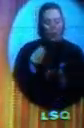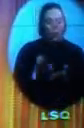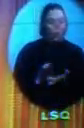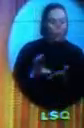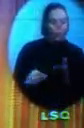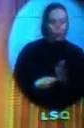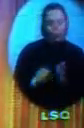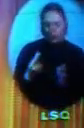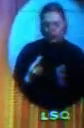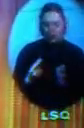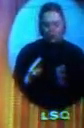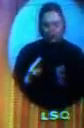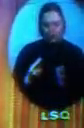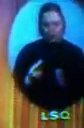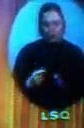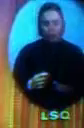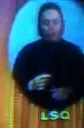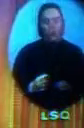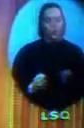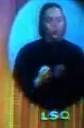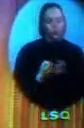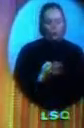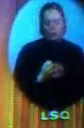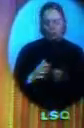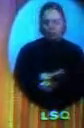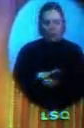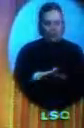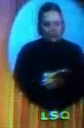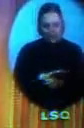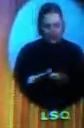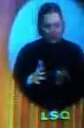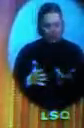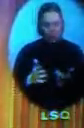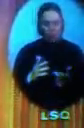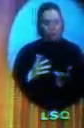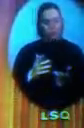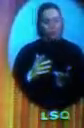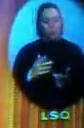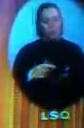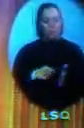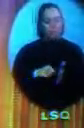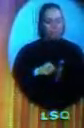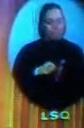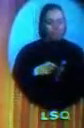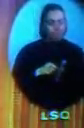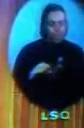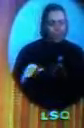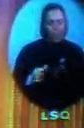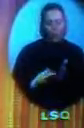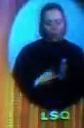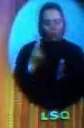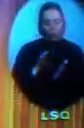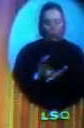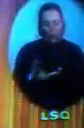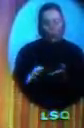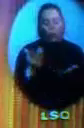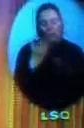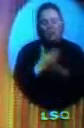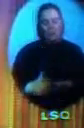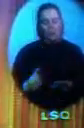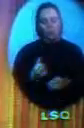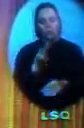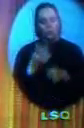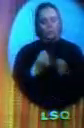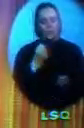Insufficient support is insufficient support, whether it's a one-time payment or divided up over years. Why does this